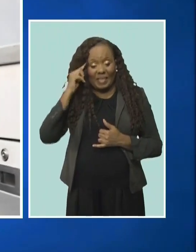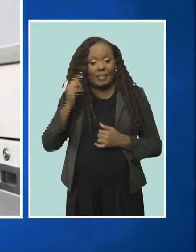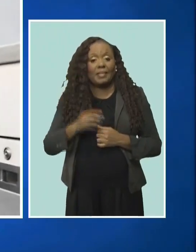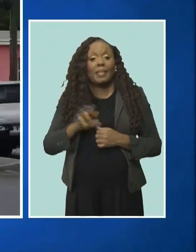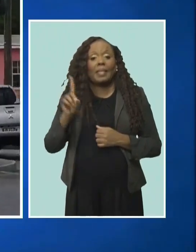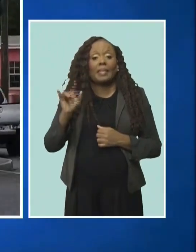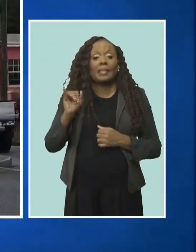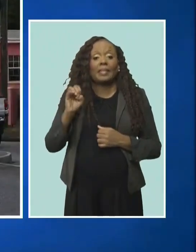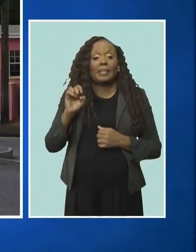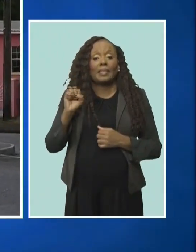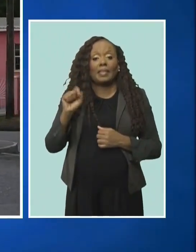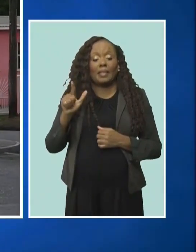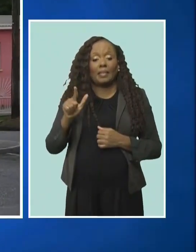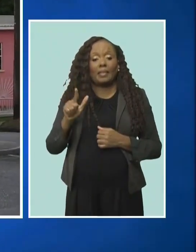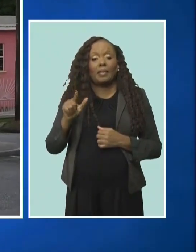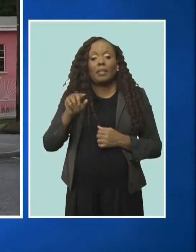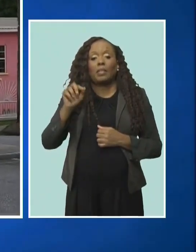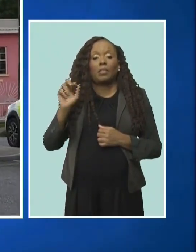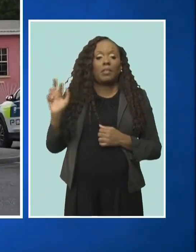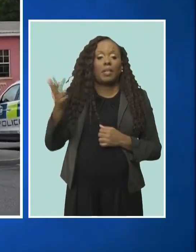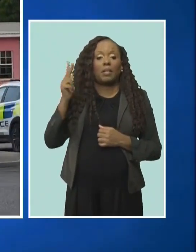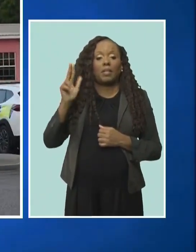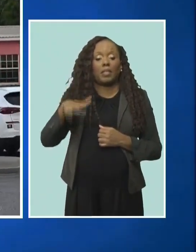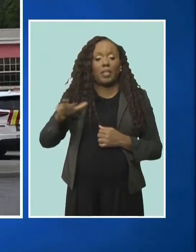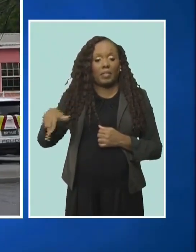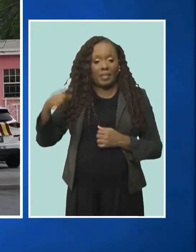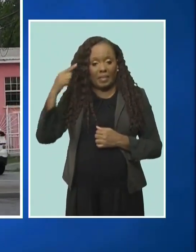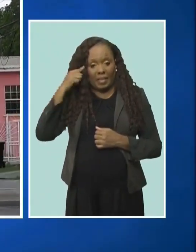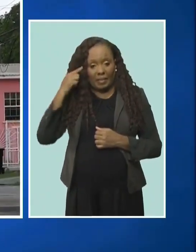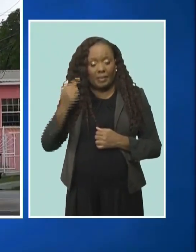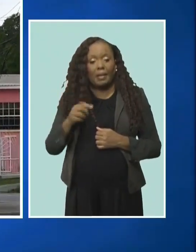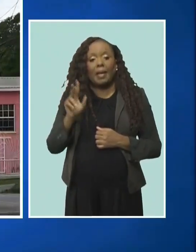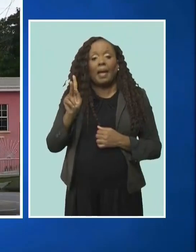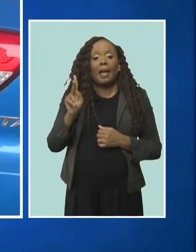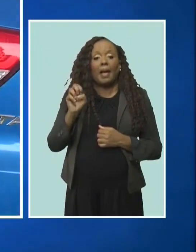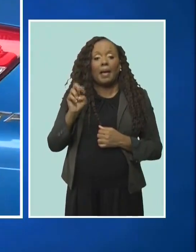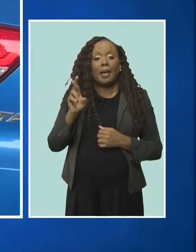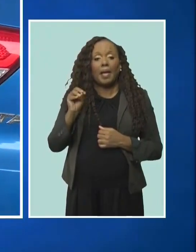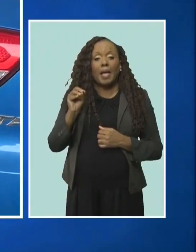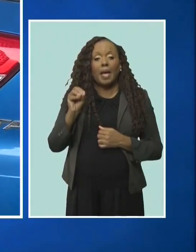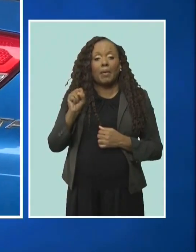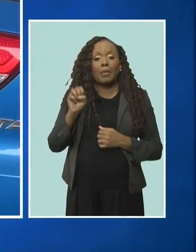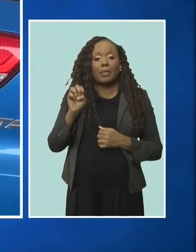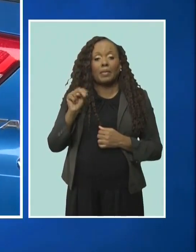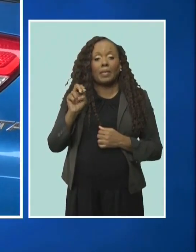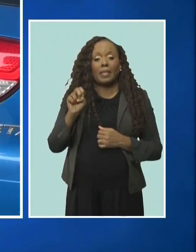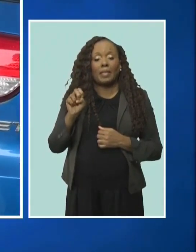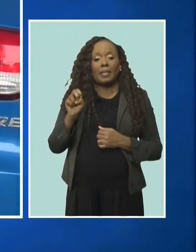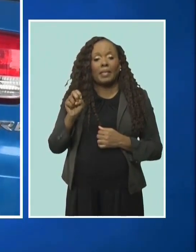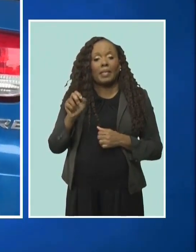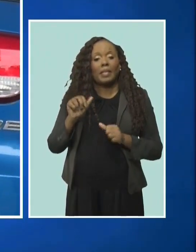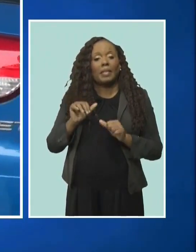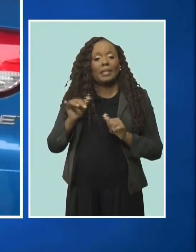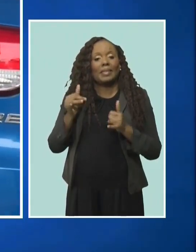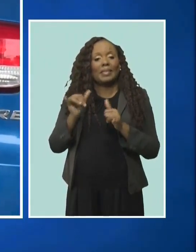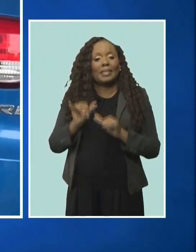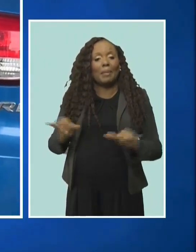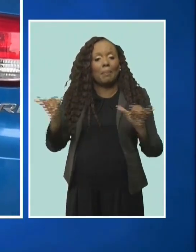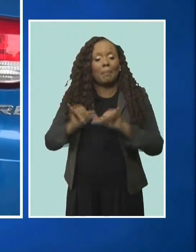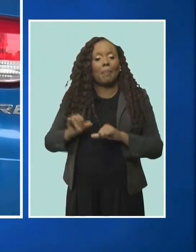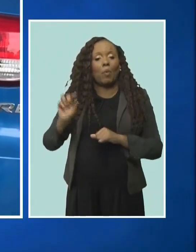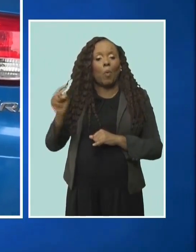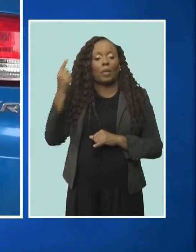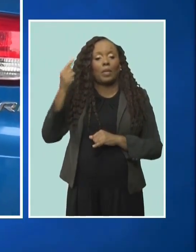at $3.33 per litre, and kerosene remains at $1.26. The Ministry of Energy and Business